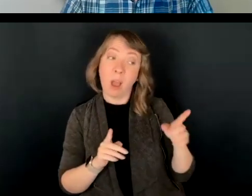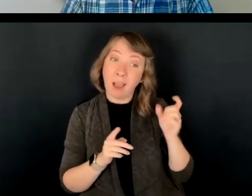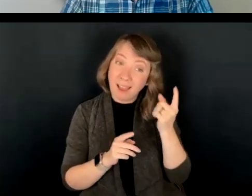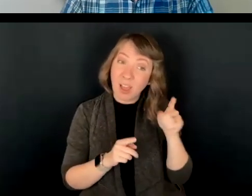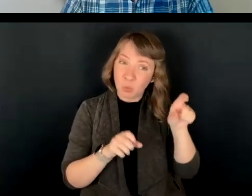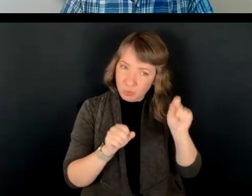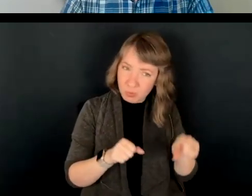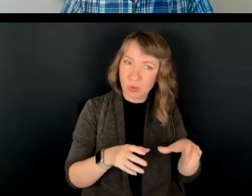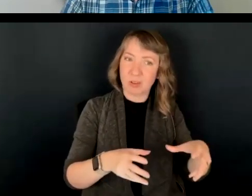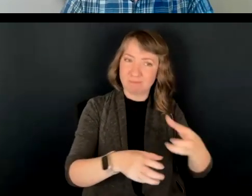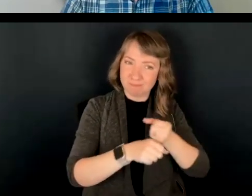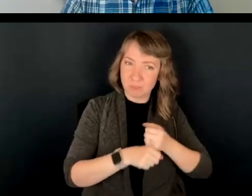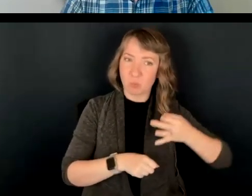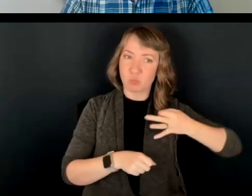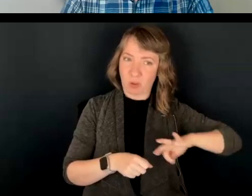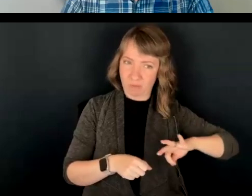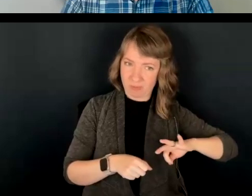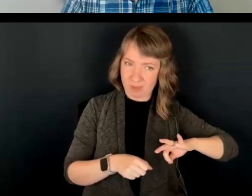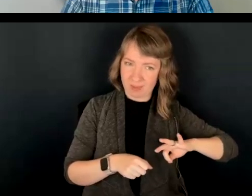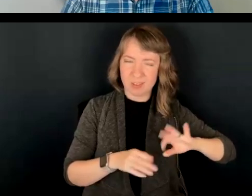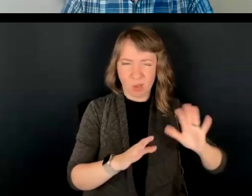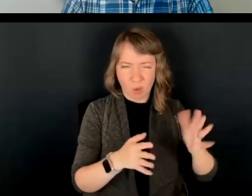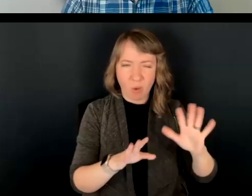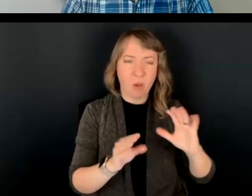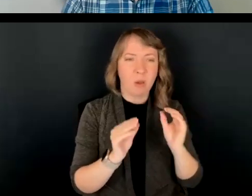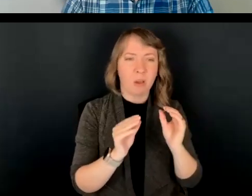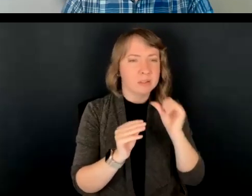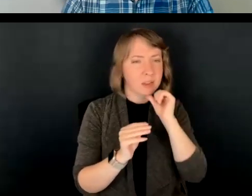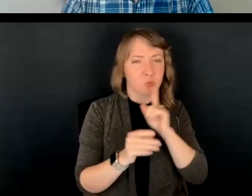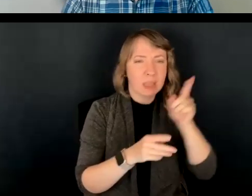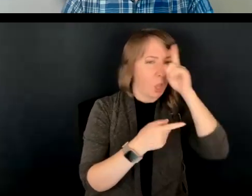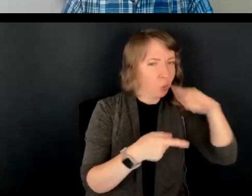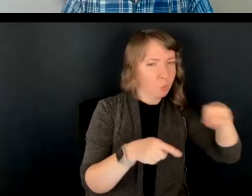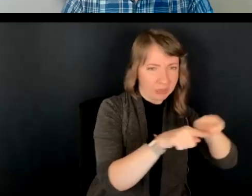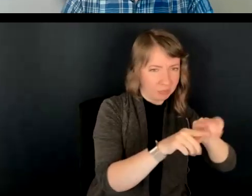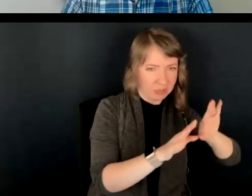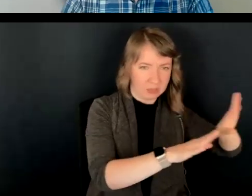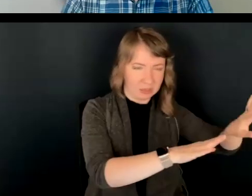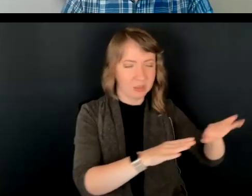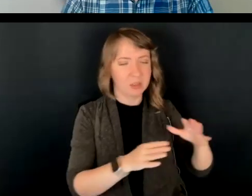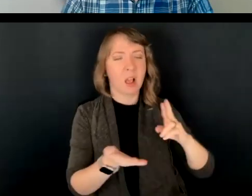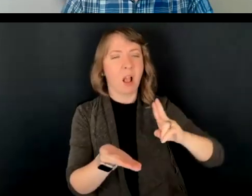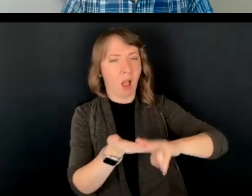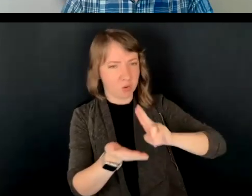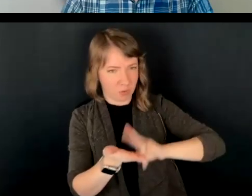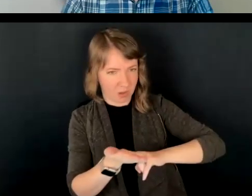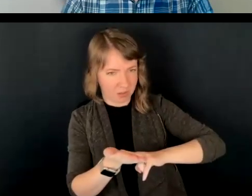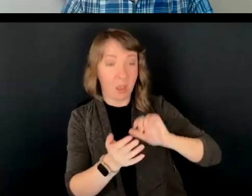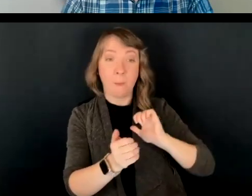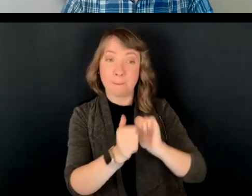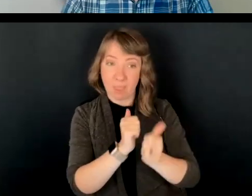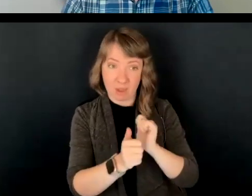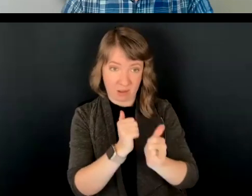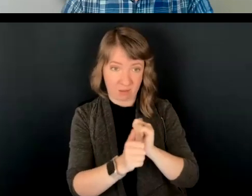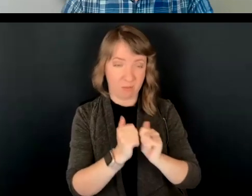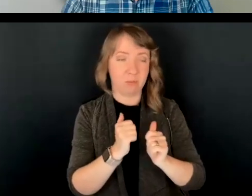the gist of it. Imagine it as a contracting mechanism. It's competitive. It includes more than cost recovery, so you